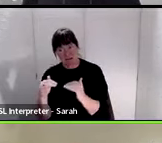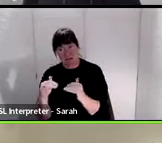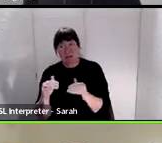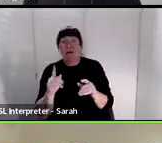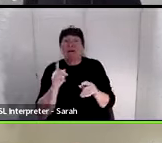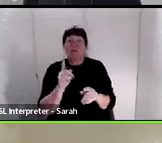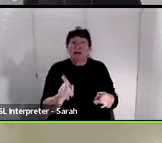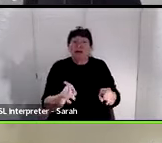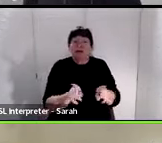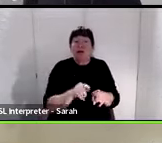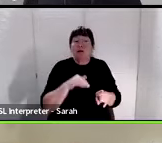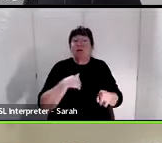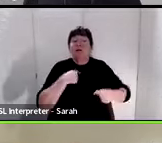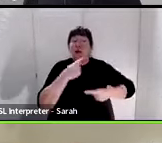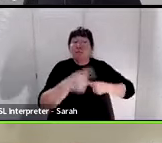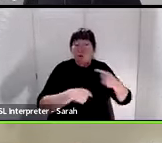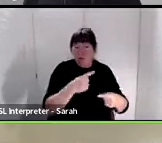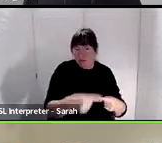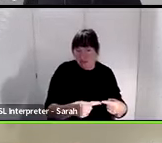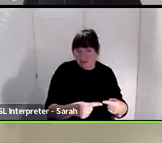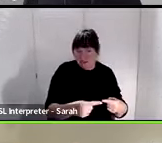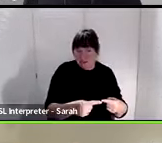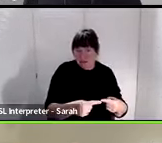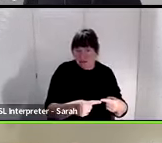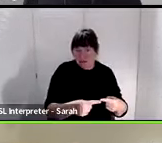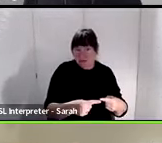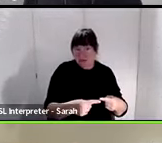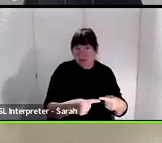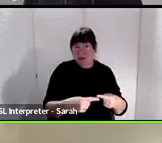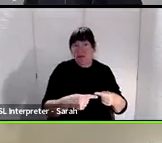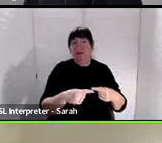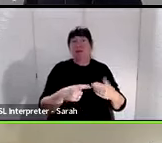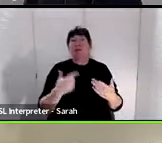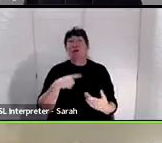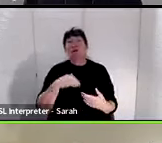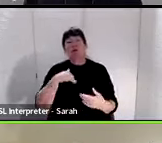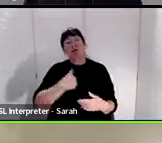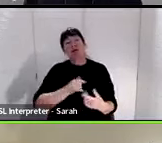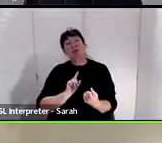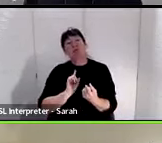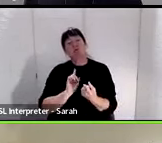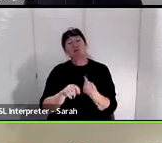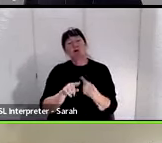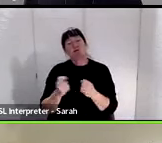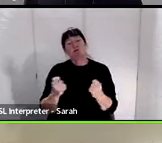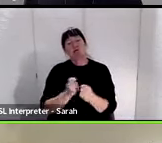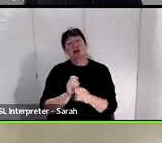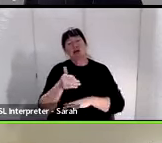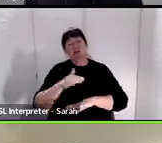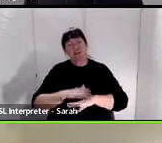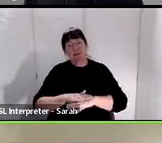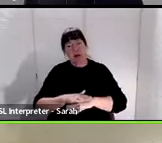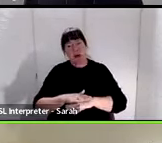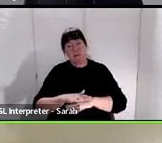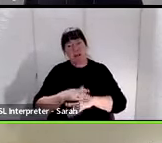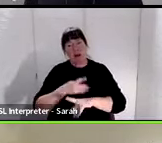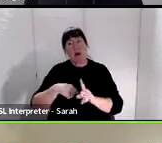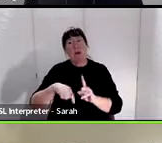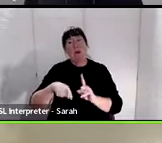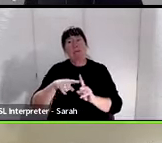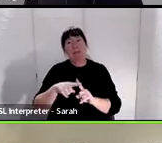need a process around the standards to respond to change over time, and also to prove to people that you're